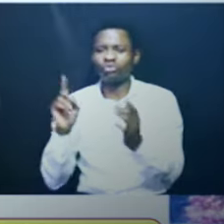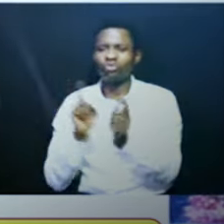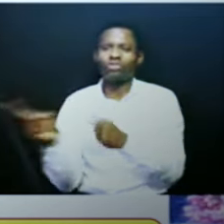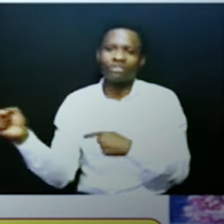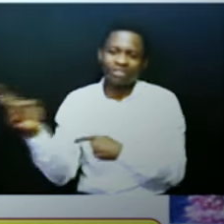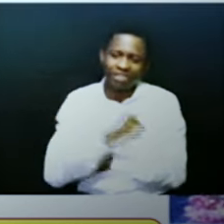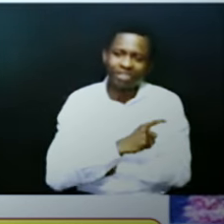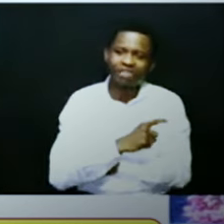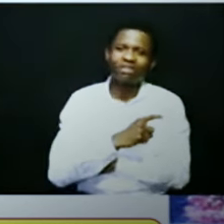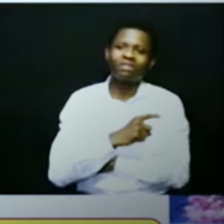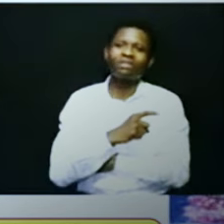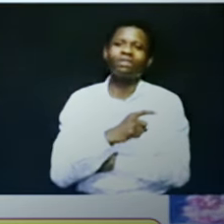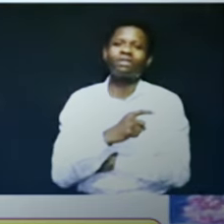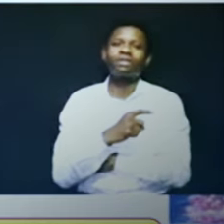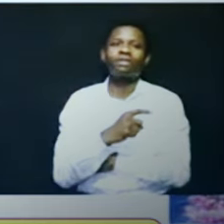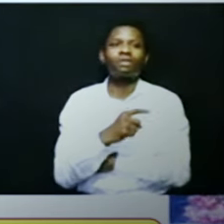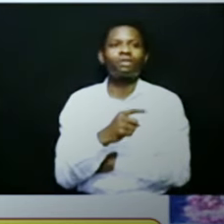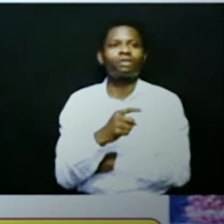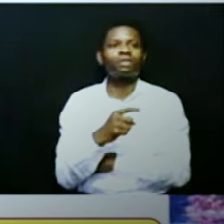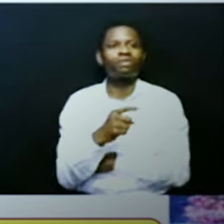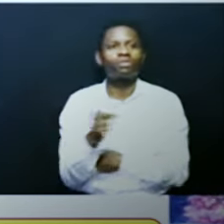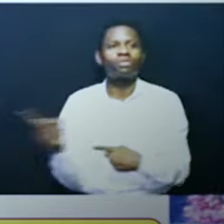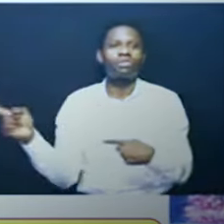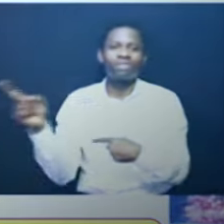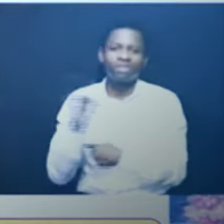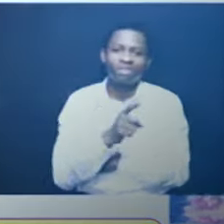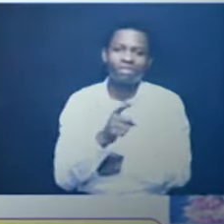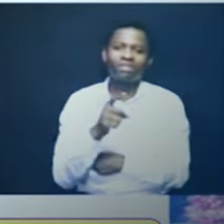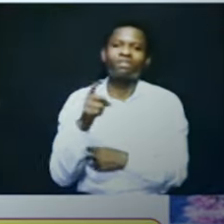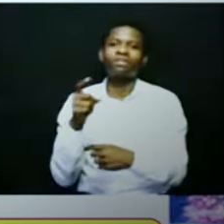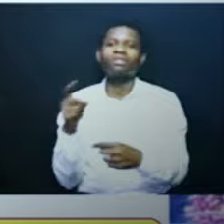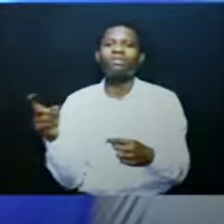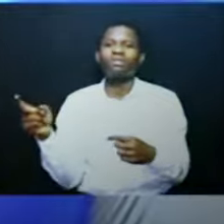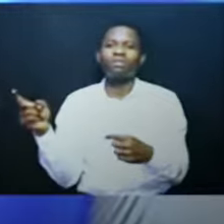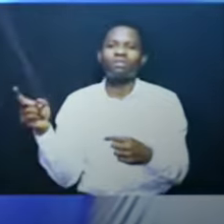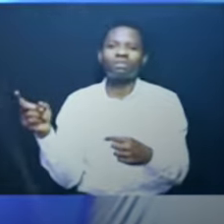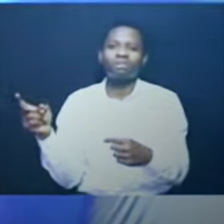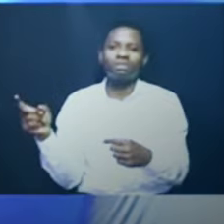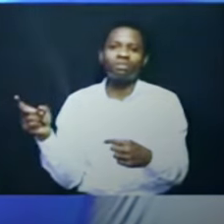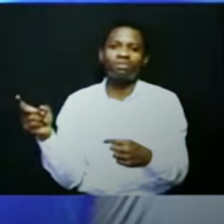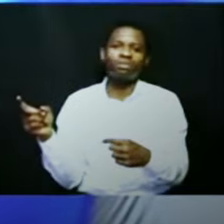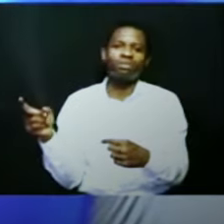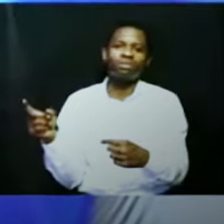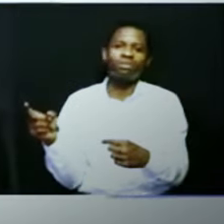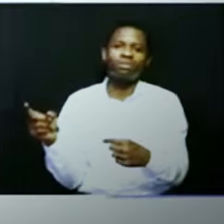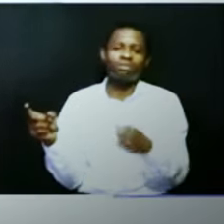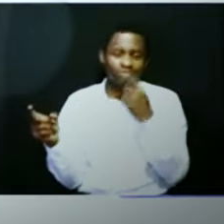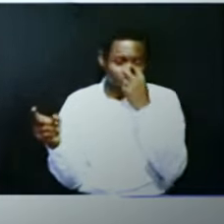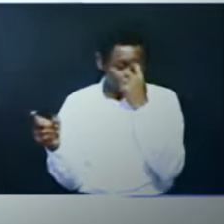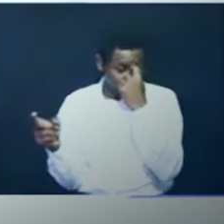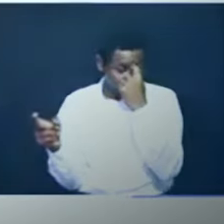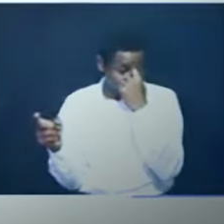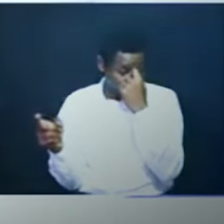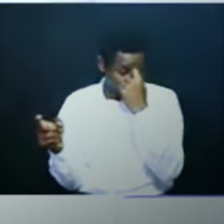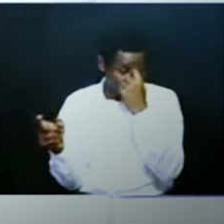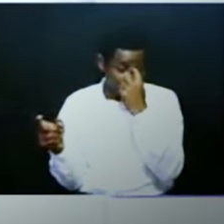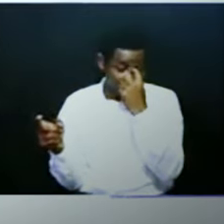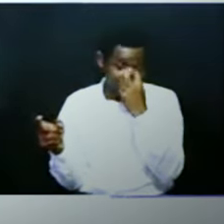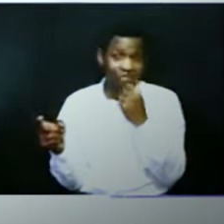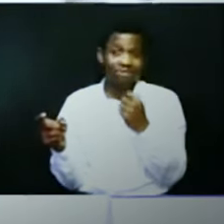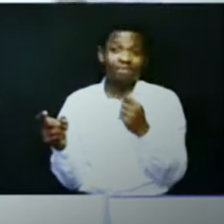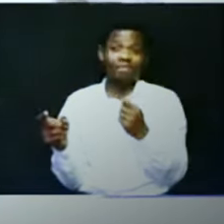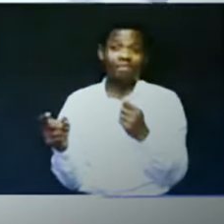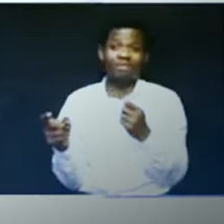no me bi te se enwusuo ene ade eye sa te se Christosom no 2 years na ye bomodi ama Christosom ye